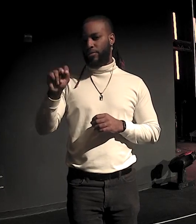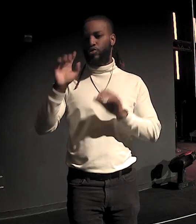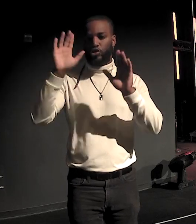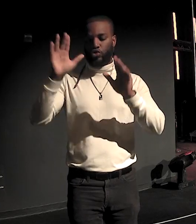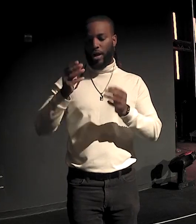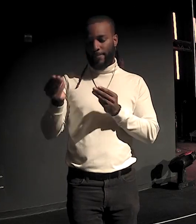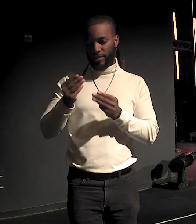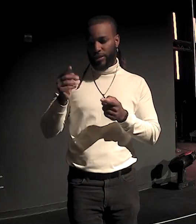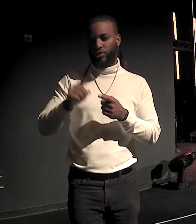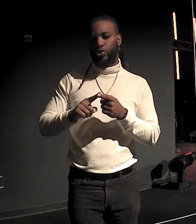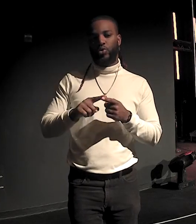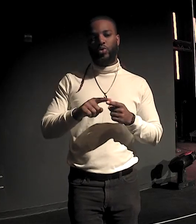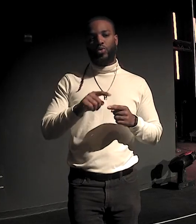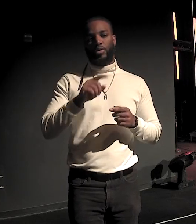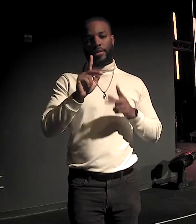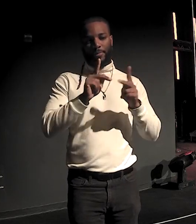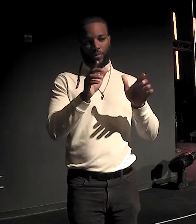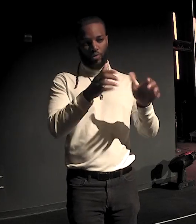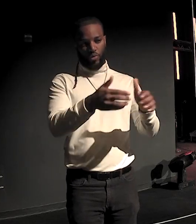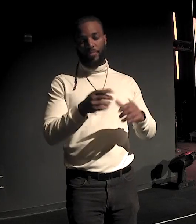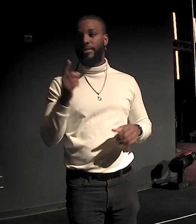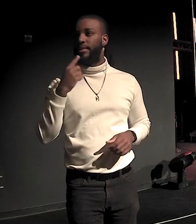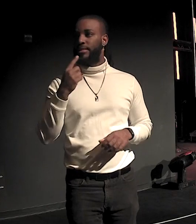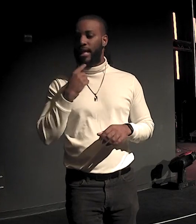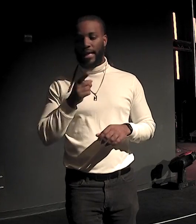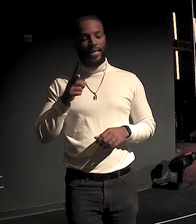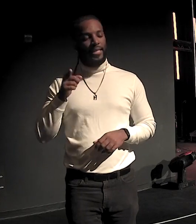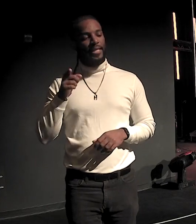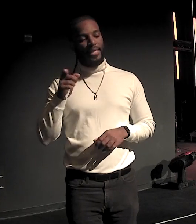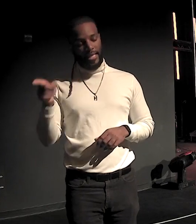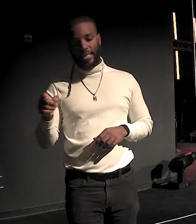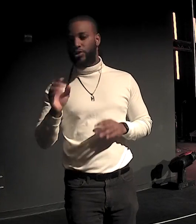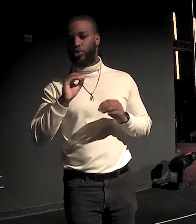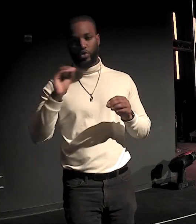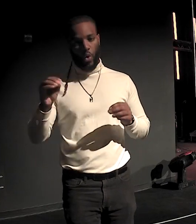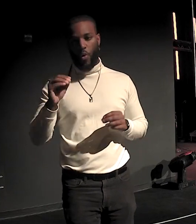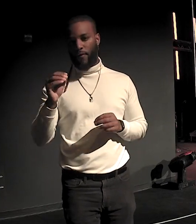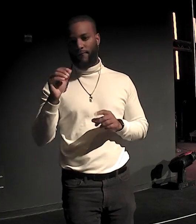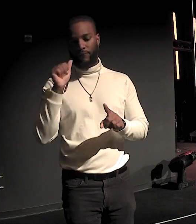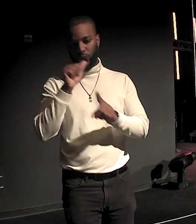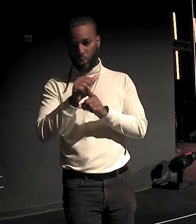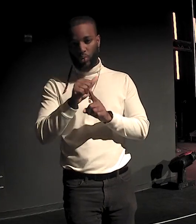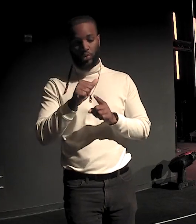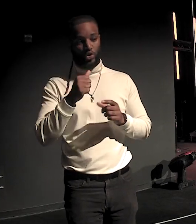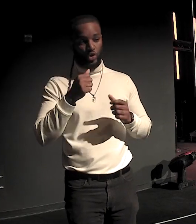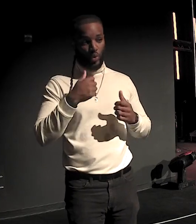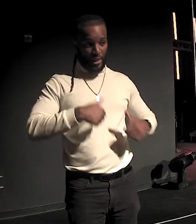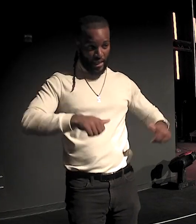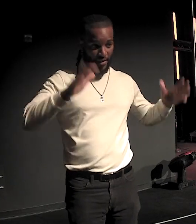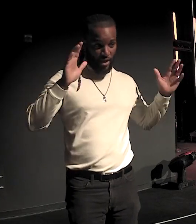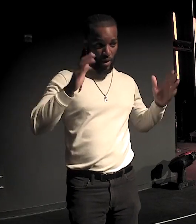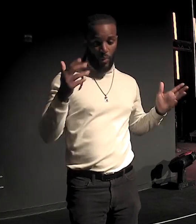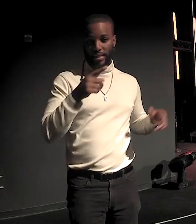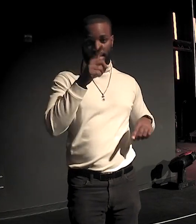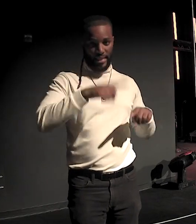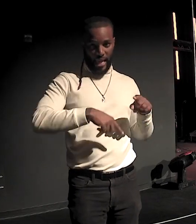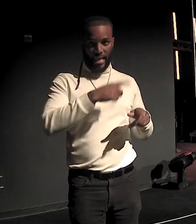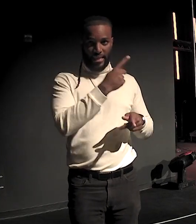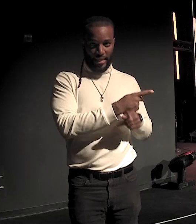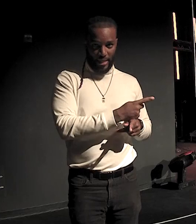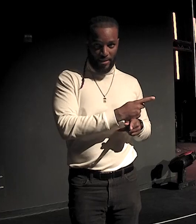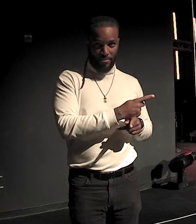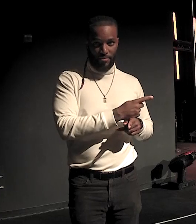to the unreached people groups, and he said he is no fool to give up what he cannot keep to